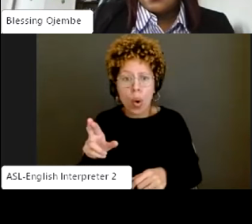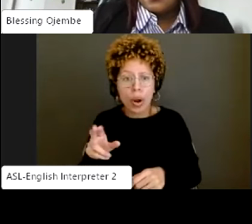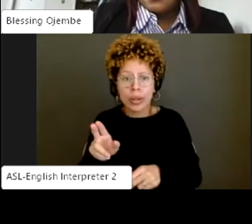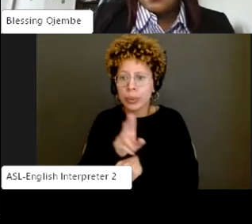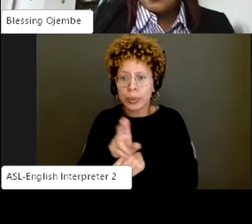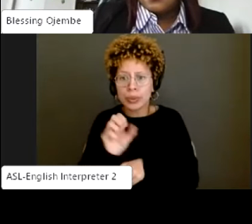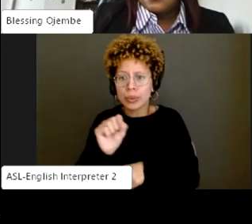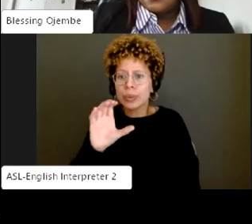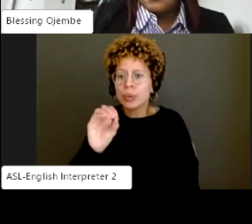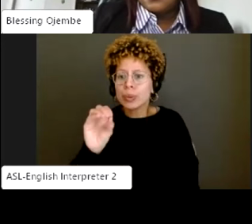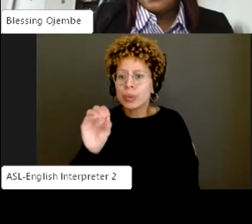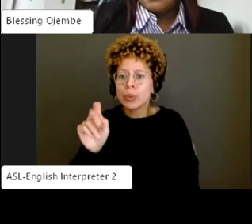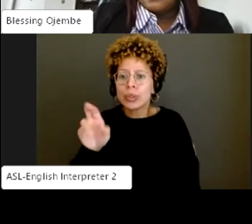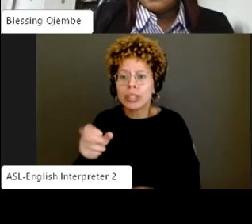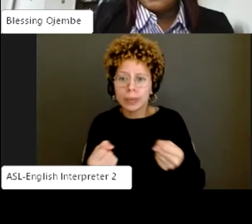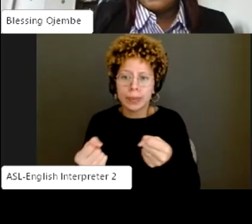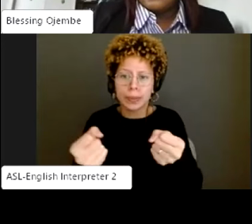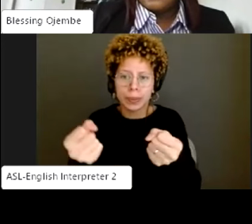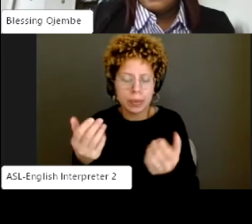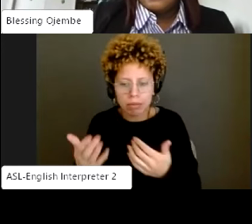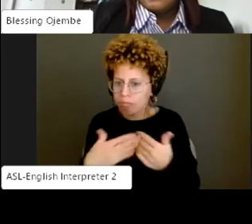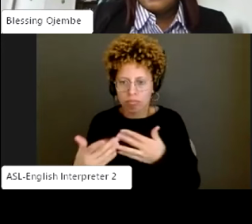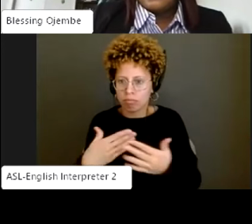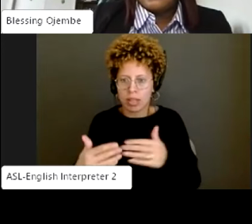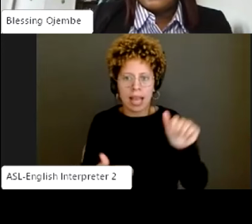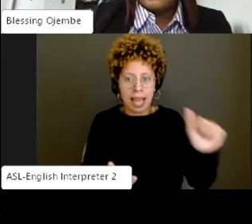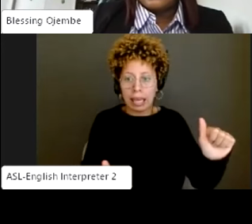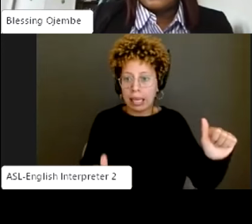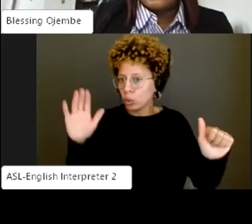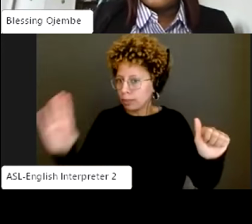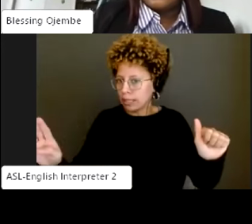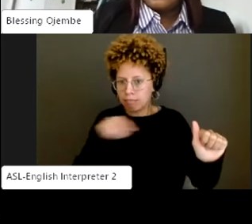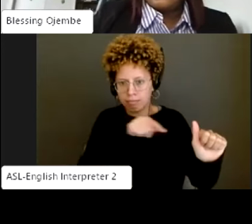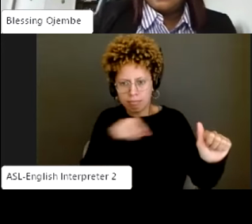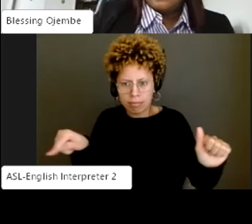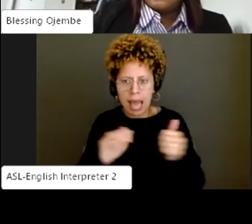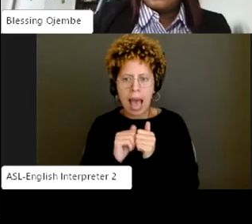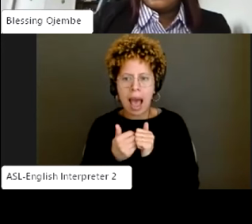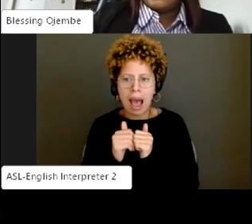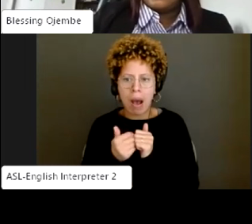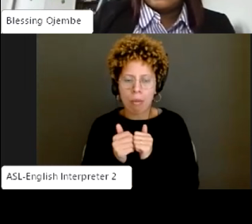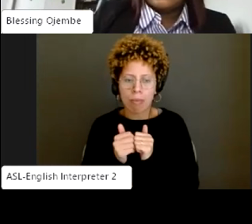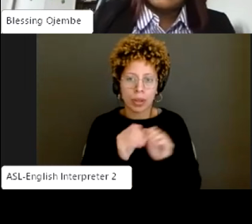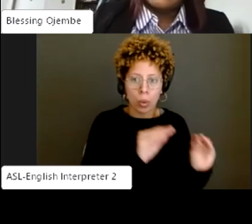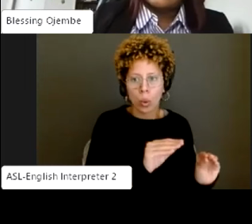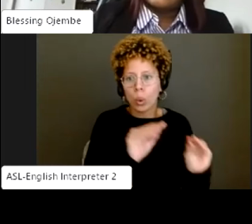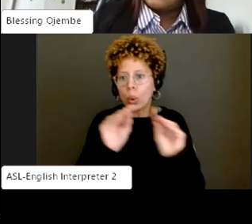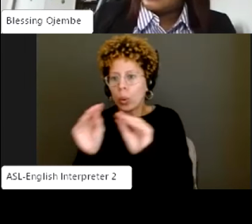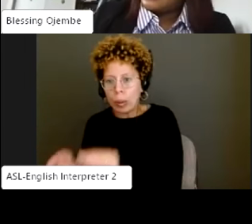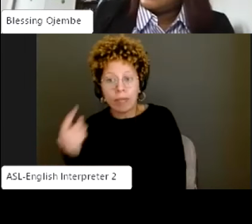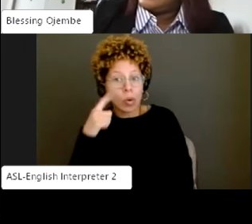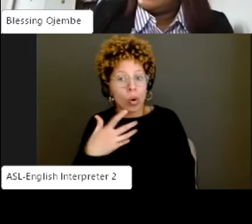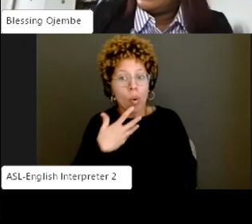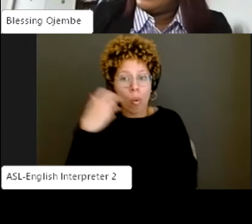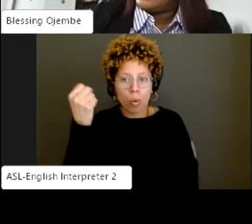my research is also advancing into looking at how accessible is transportation for older adults to move from one place to the other? And again,